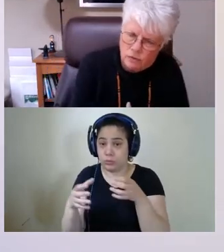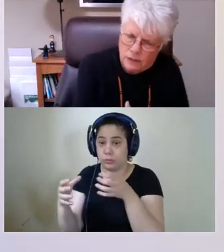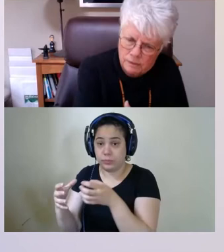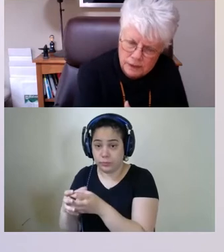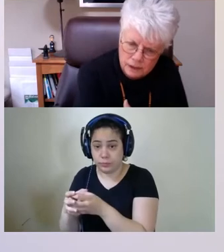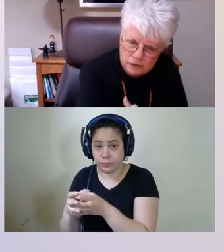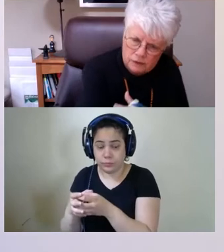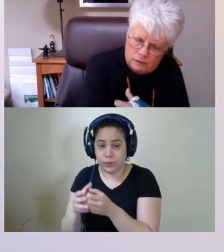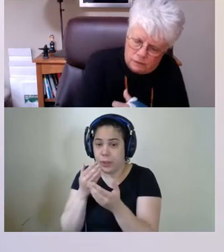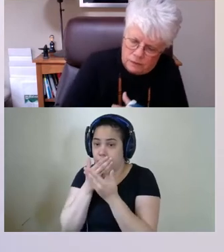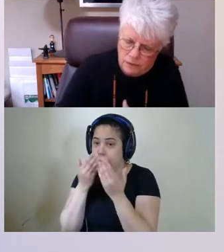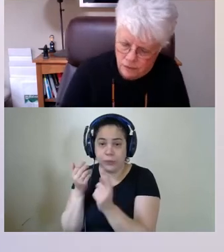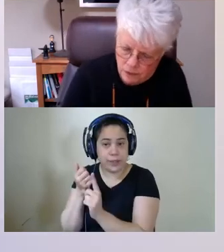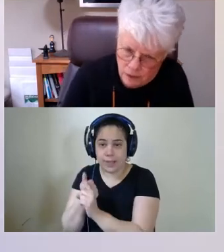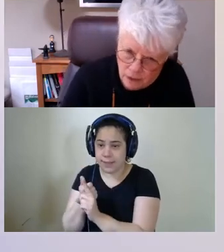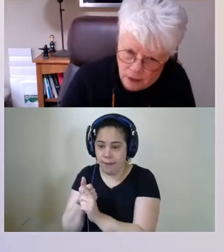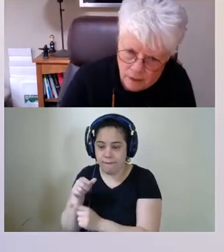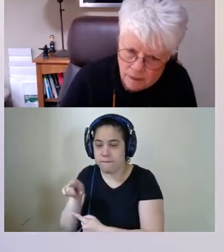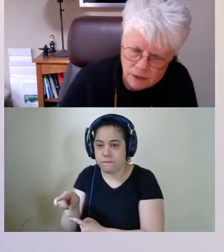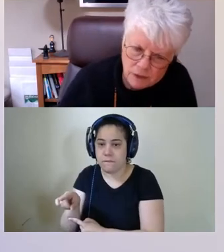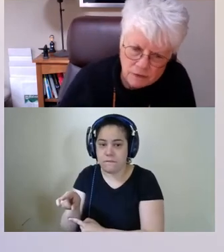no self condition. So